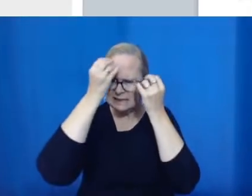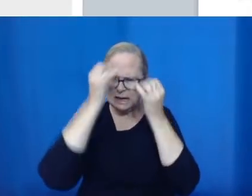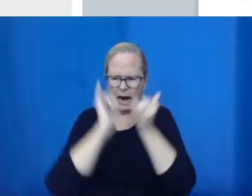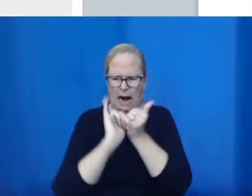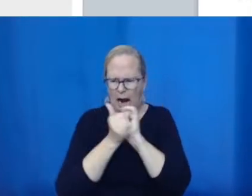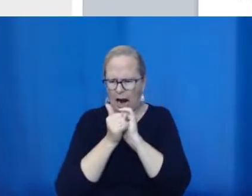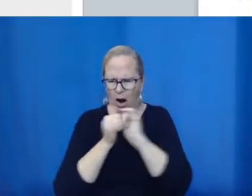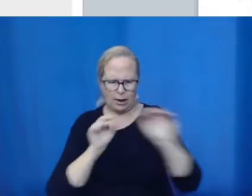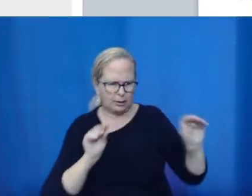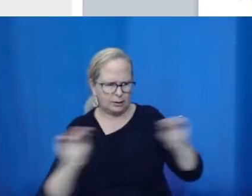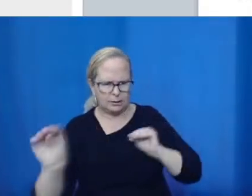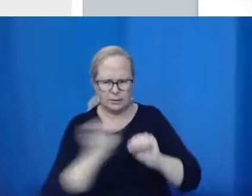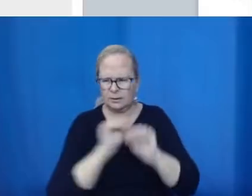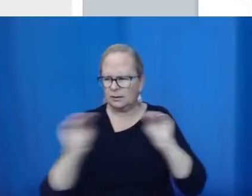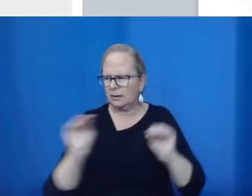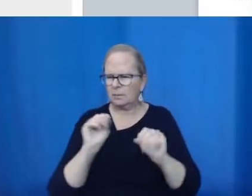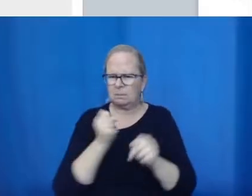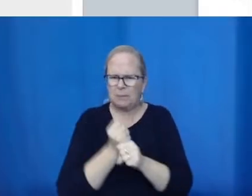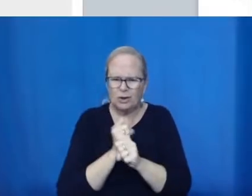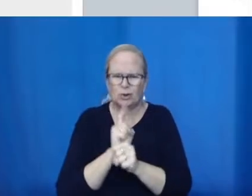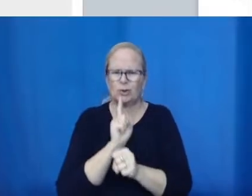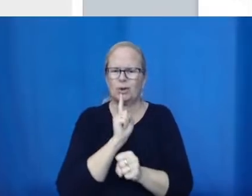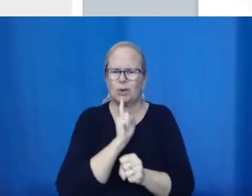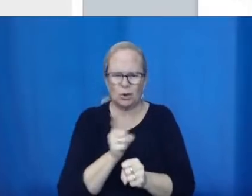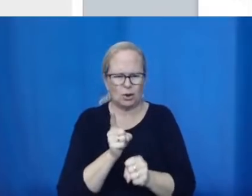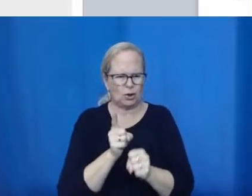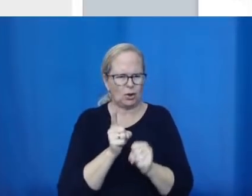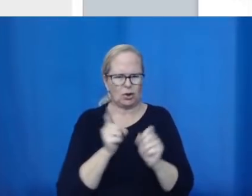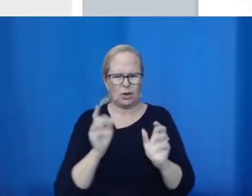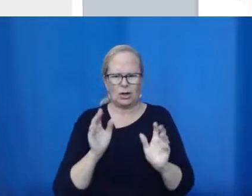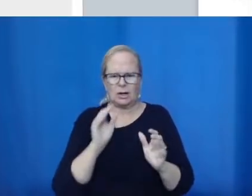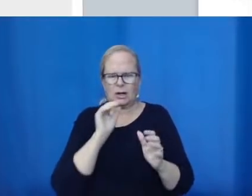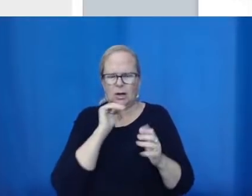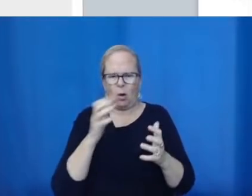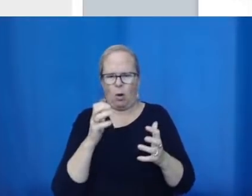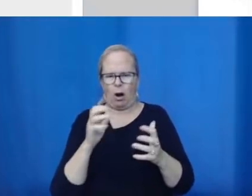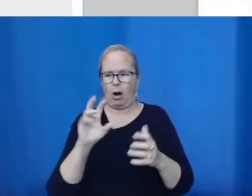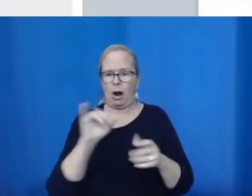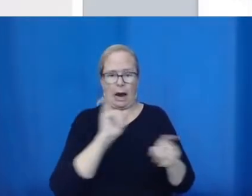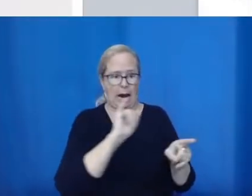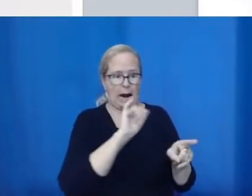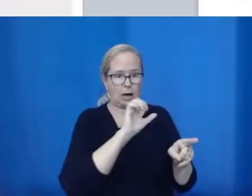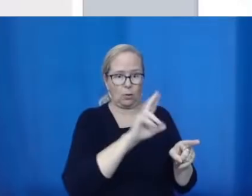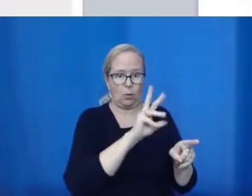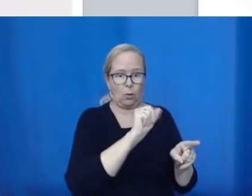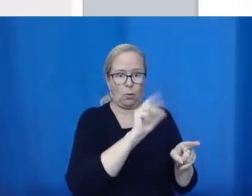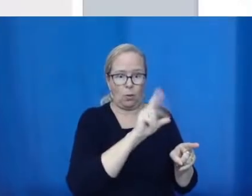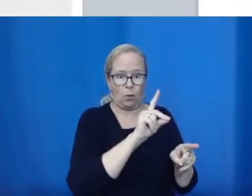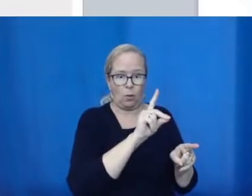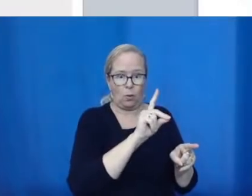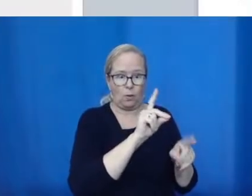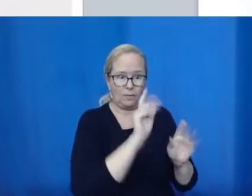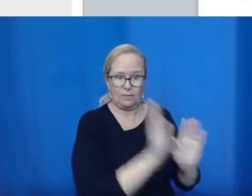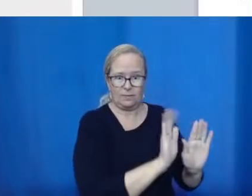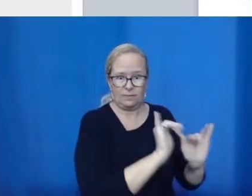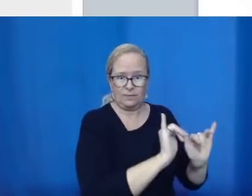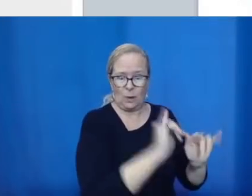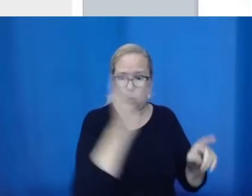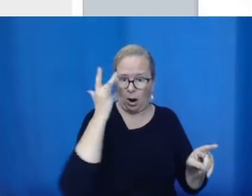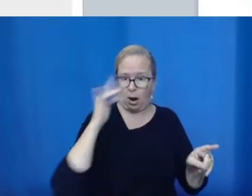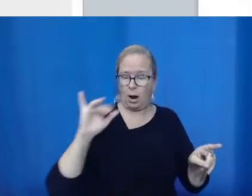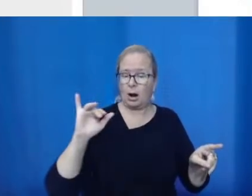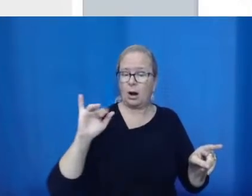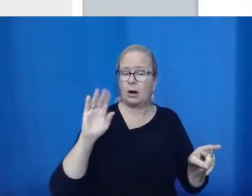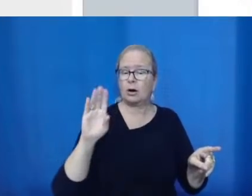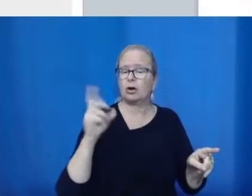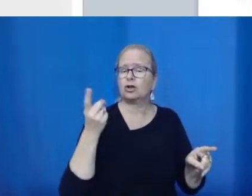wards, like the one Dr. Bakshi works in, have been offloading ICU in order to still give doctors the